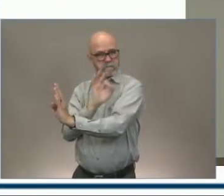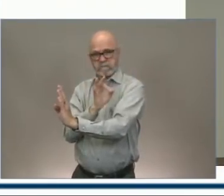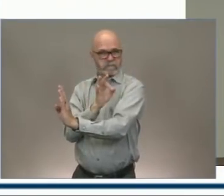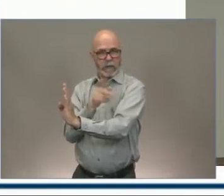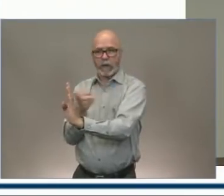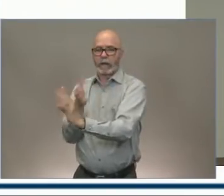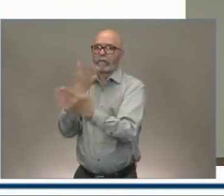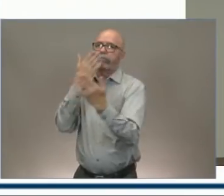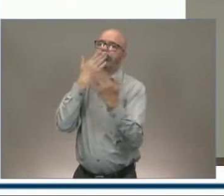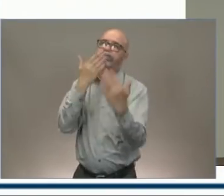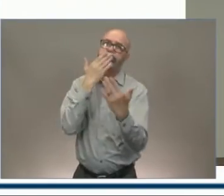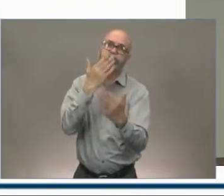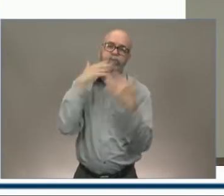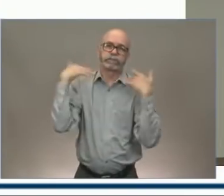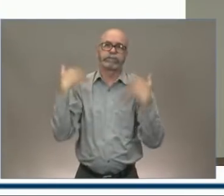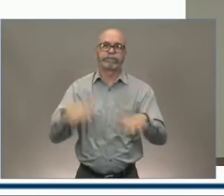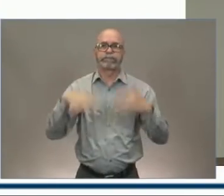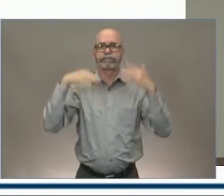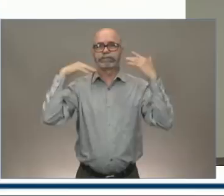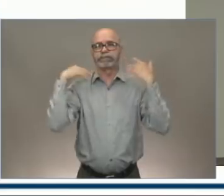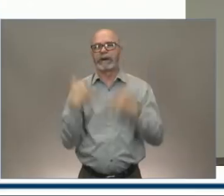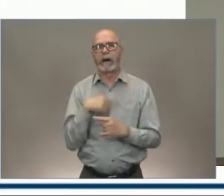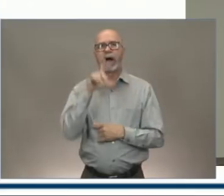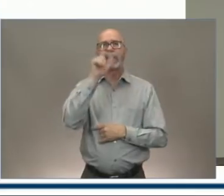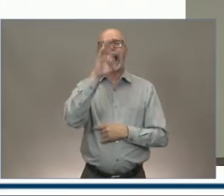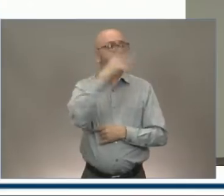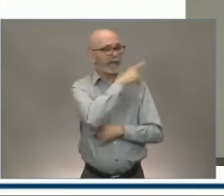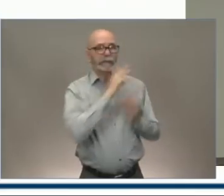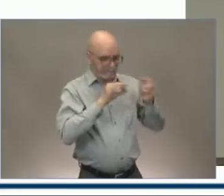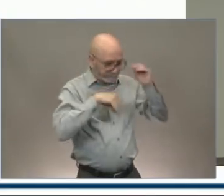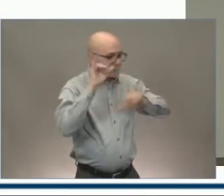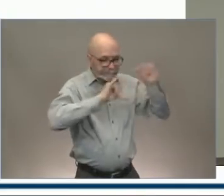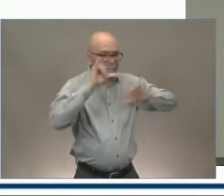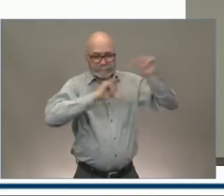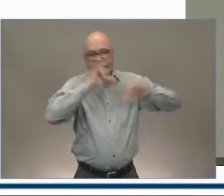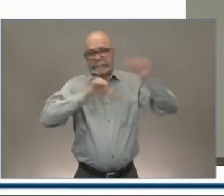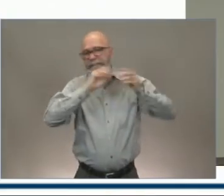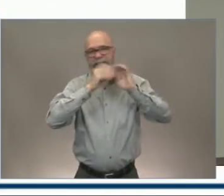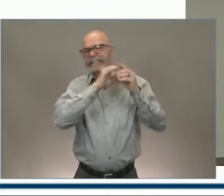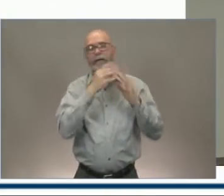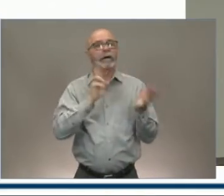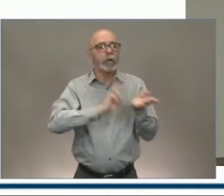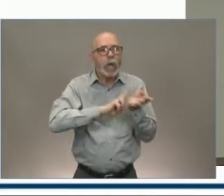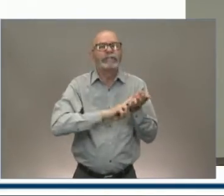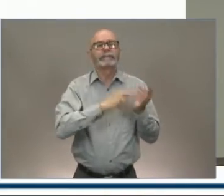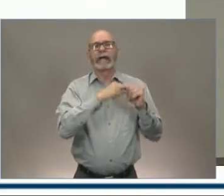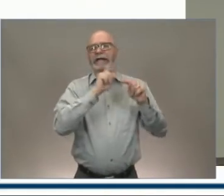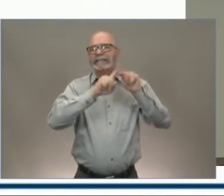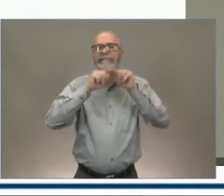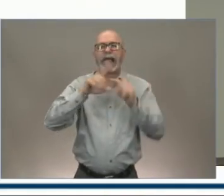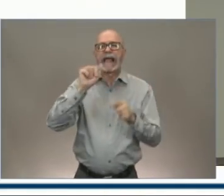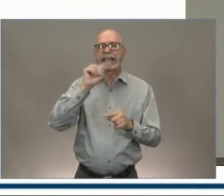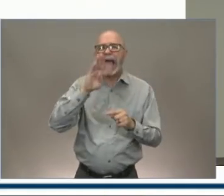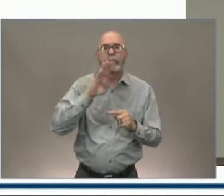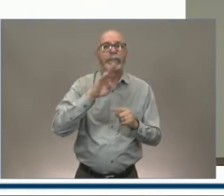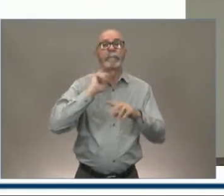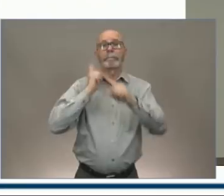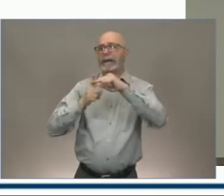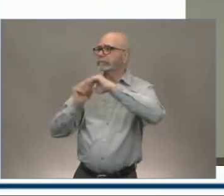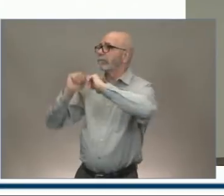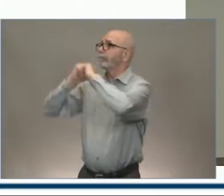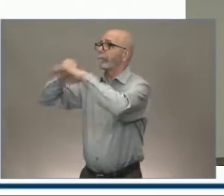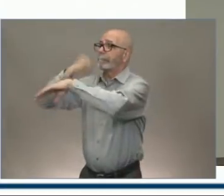meet that demand, from the lab staff and the healthcare workers to the volunteers at our pop-up clinics. Thank you all very